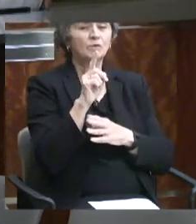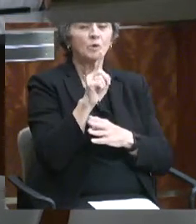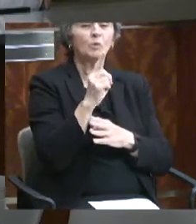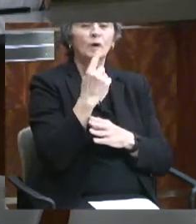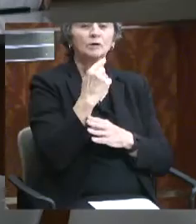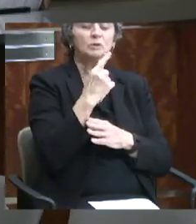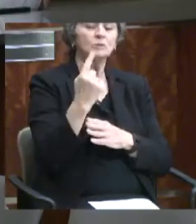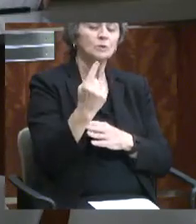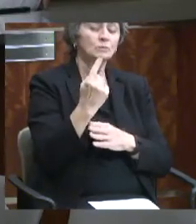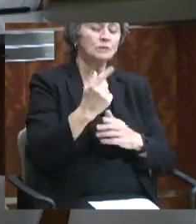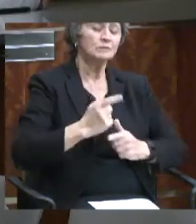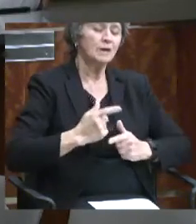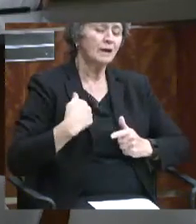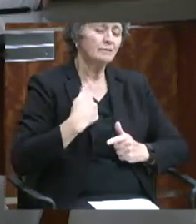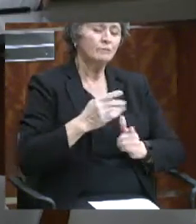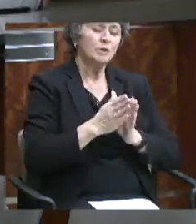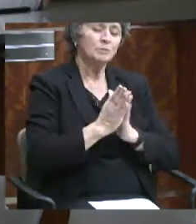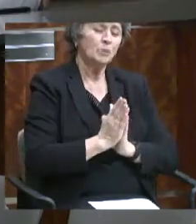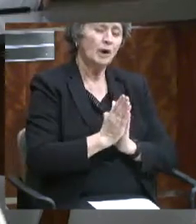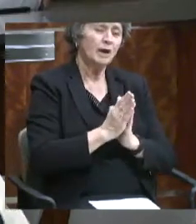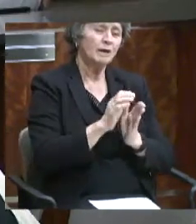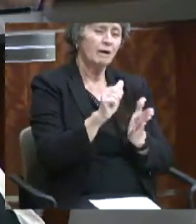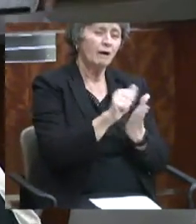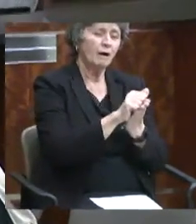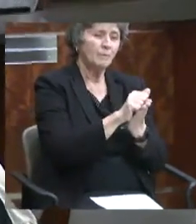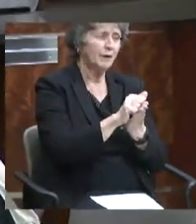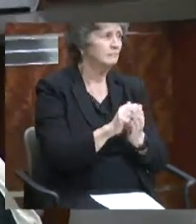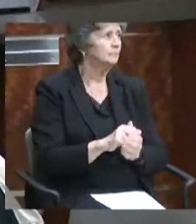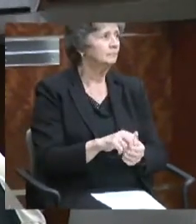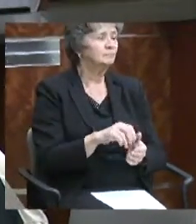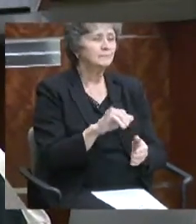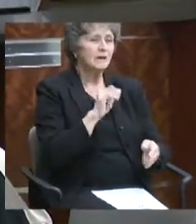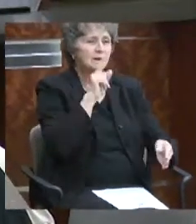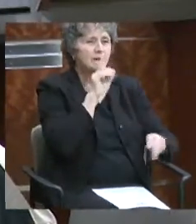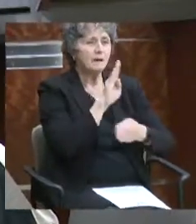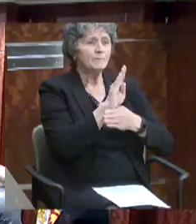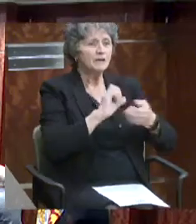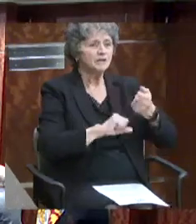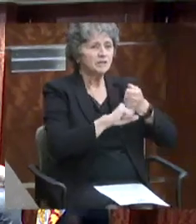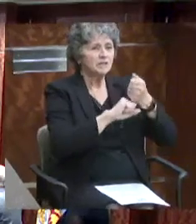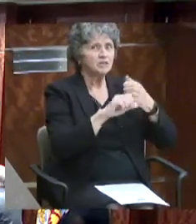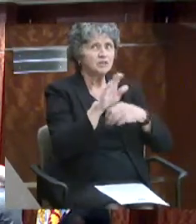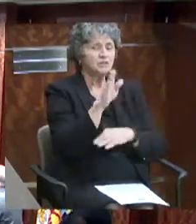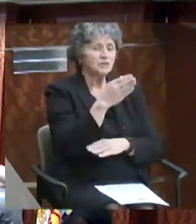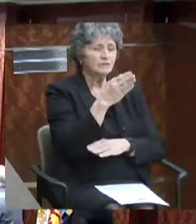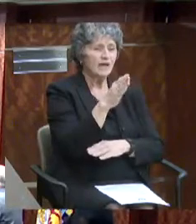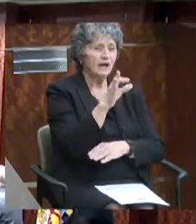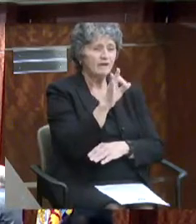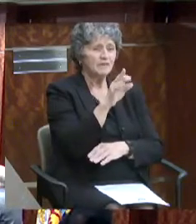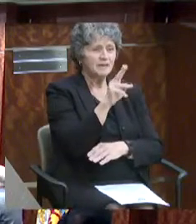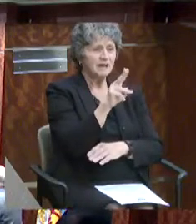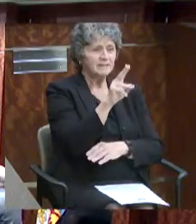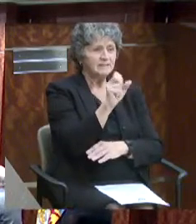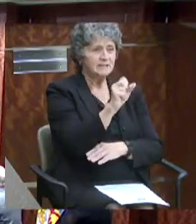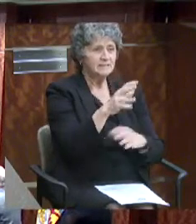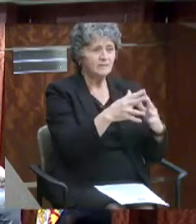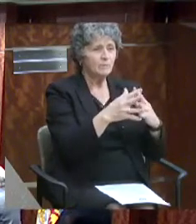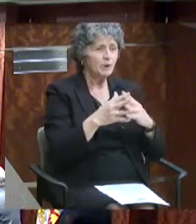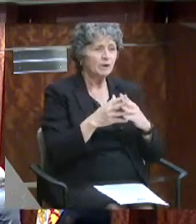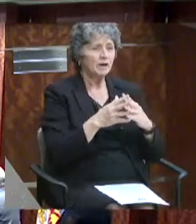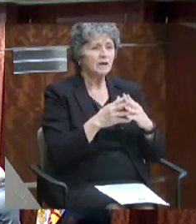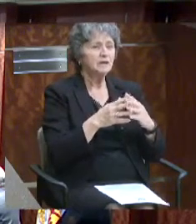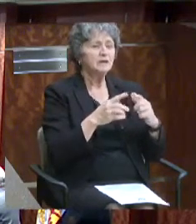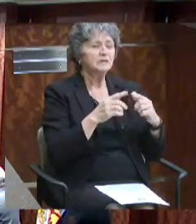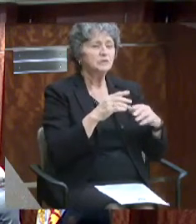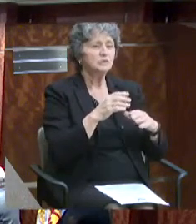life, we pray. Amen. Amen. I pledge allegiance to the flag of the United States of